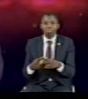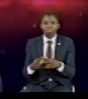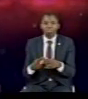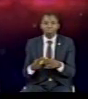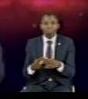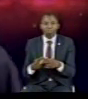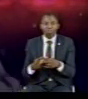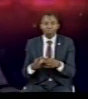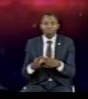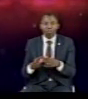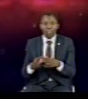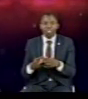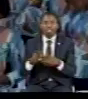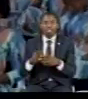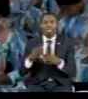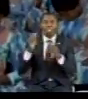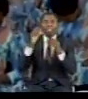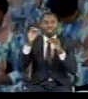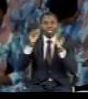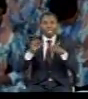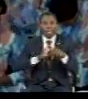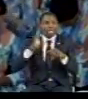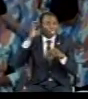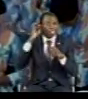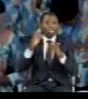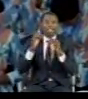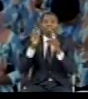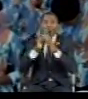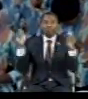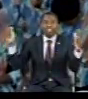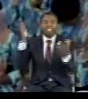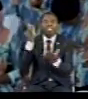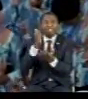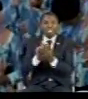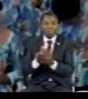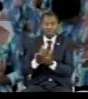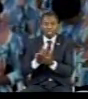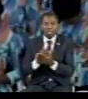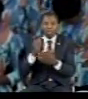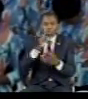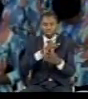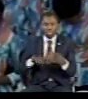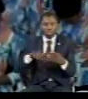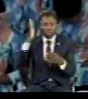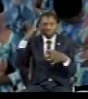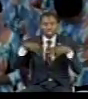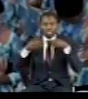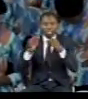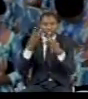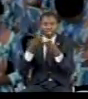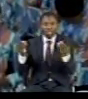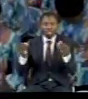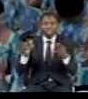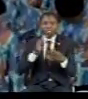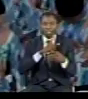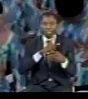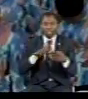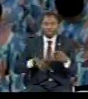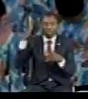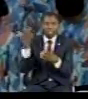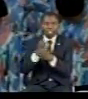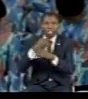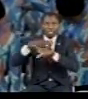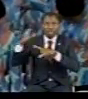a big amen over there? Amen. The Lord will heal the land. The Lord will take away the plagues.